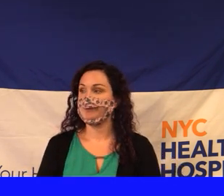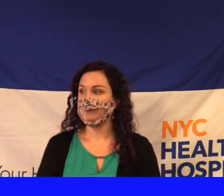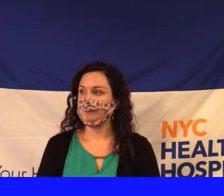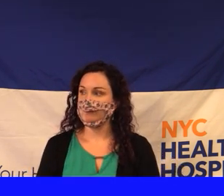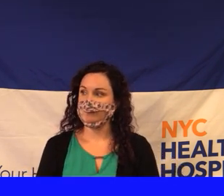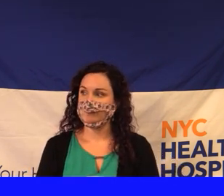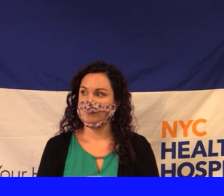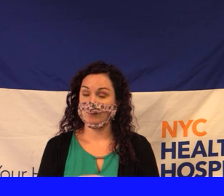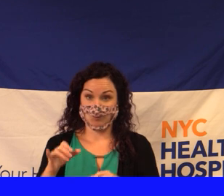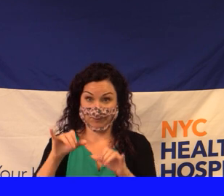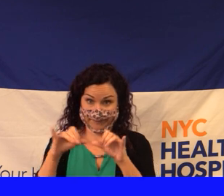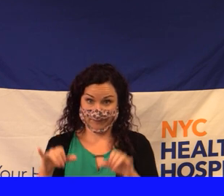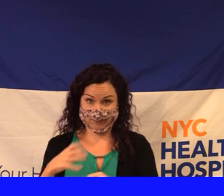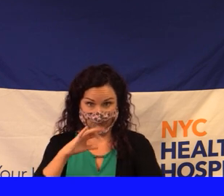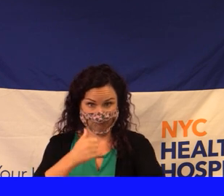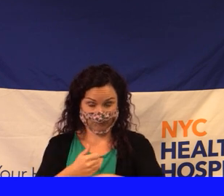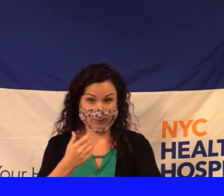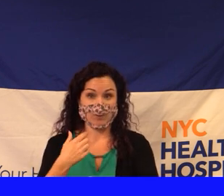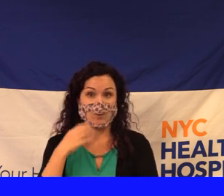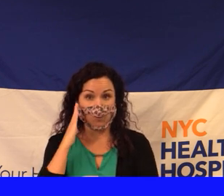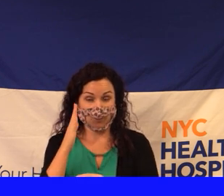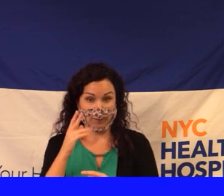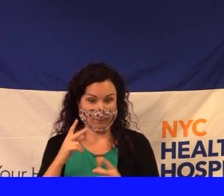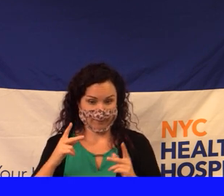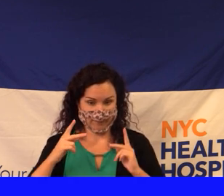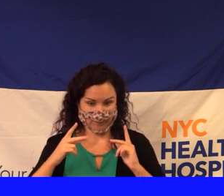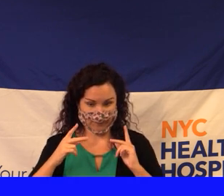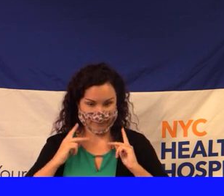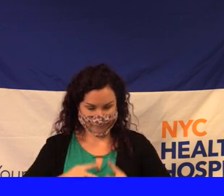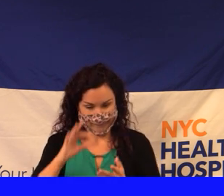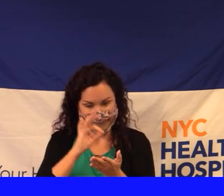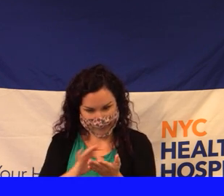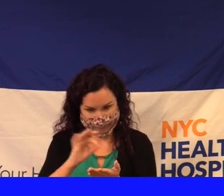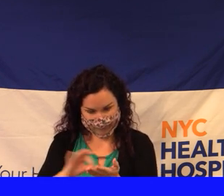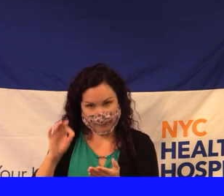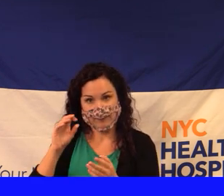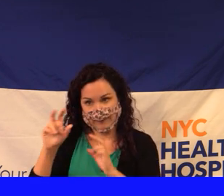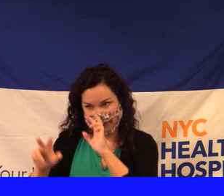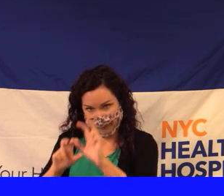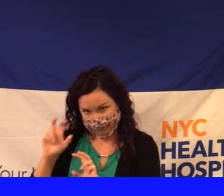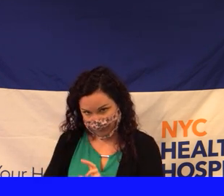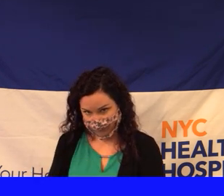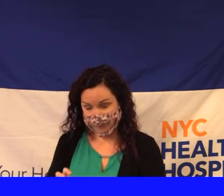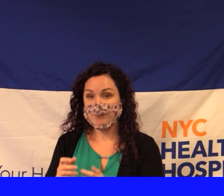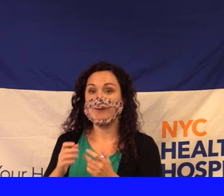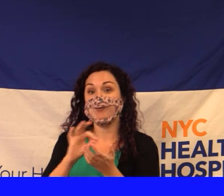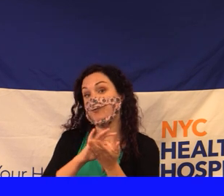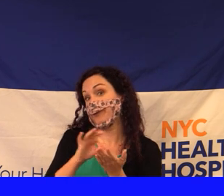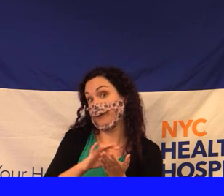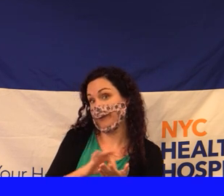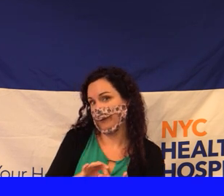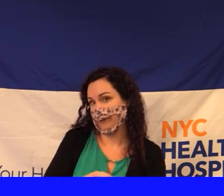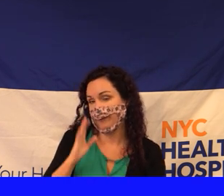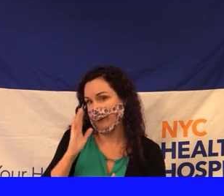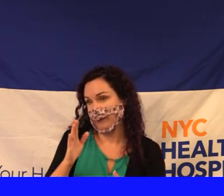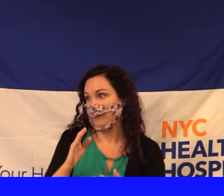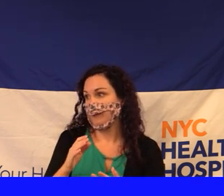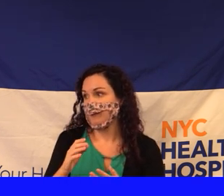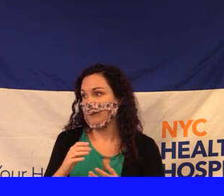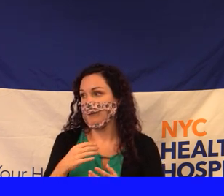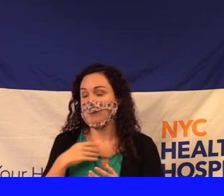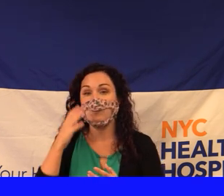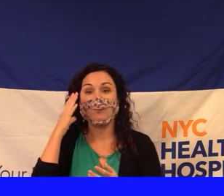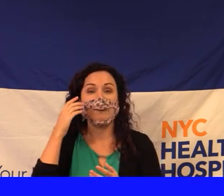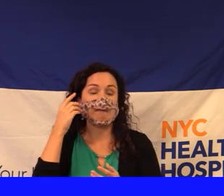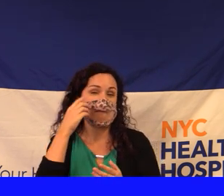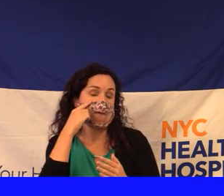As we implement this system, we will be doing a physical inventory to create the PARs, and we are expecting that we will enjoy a